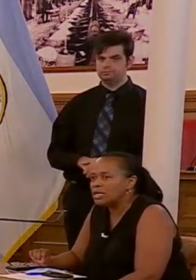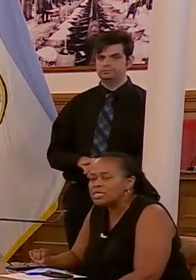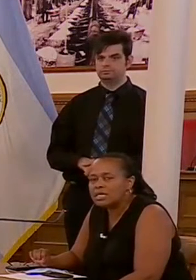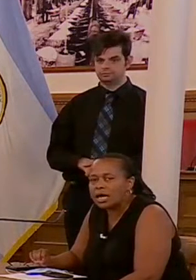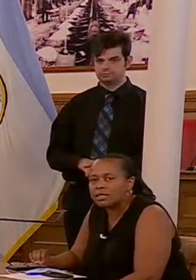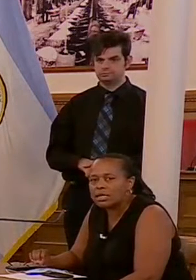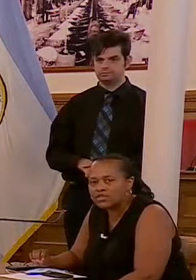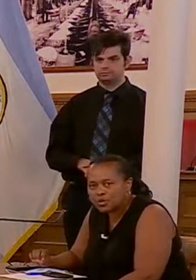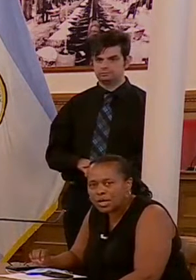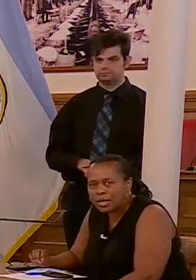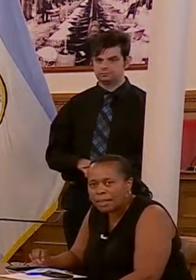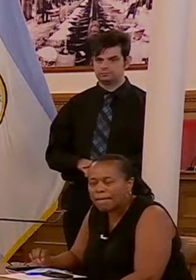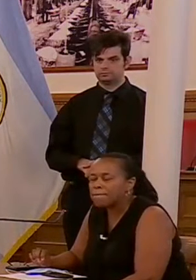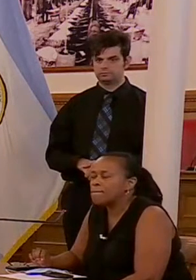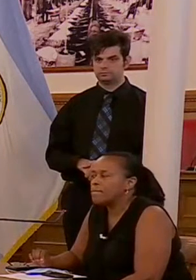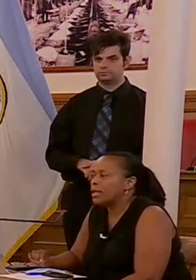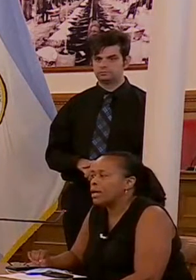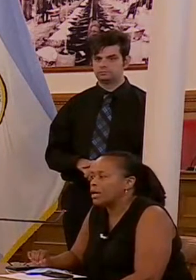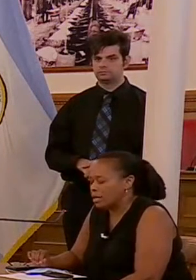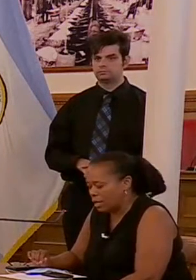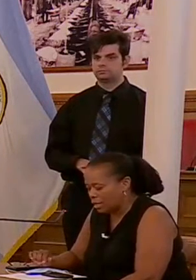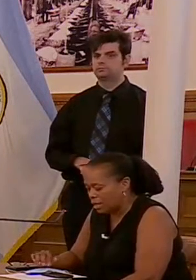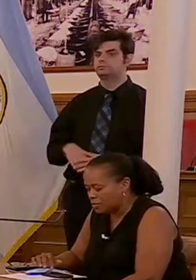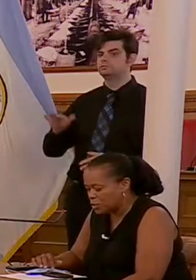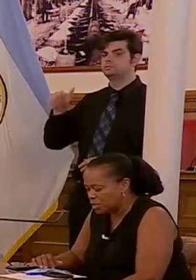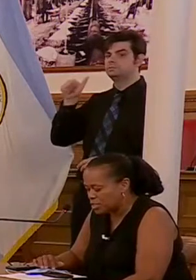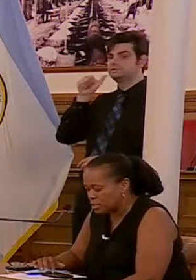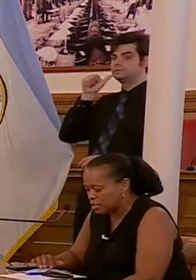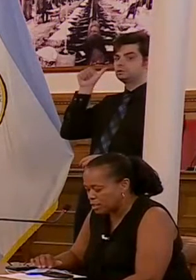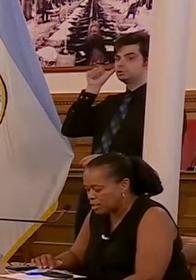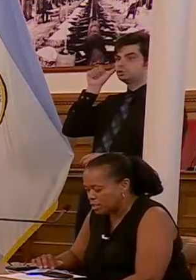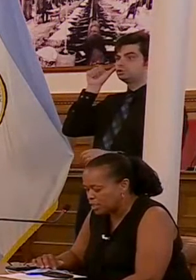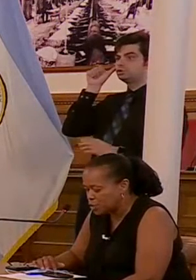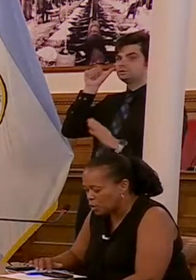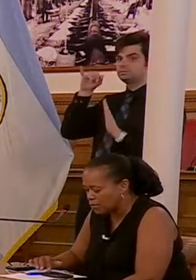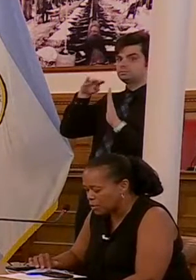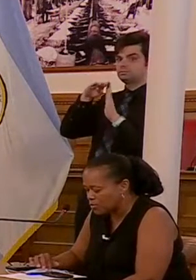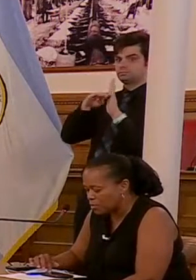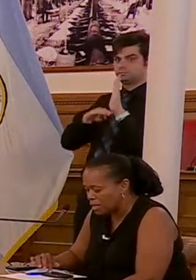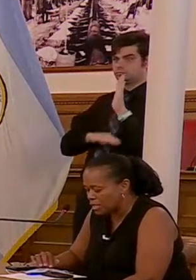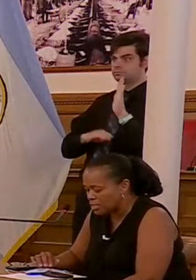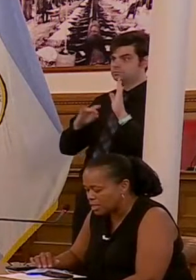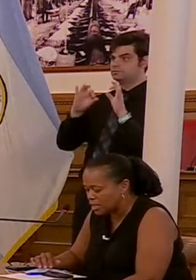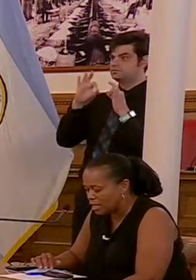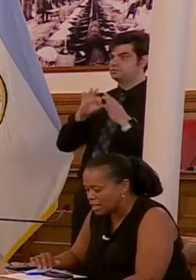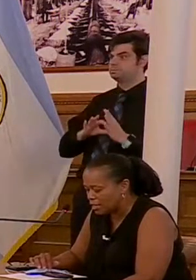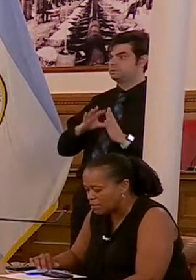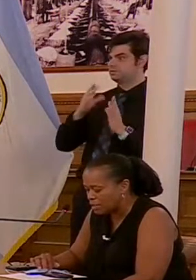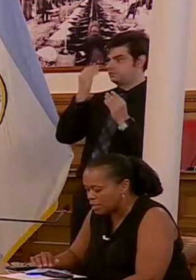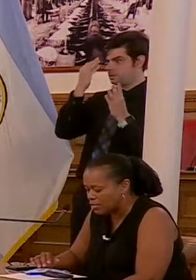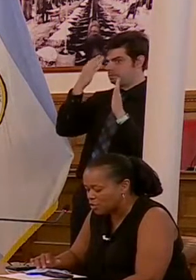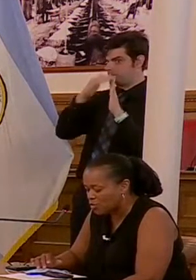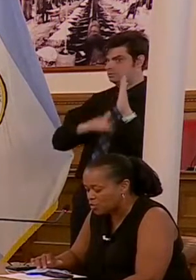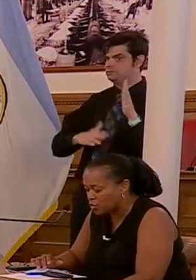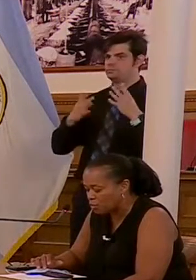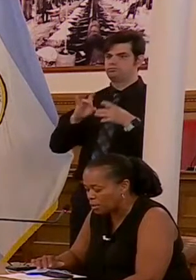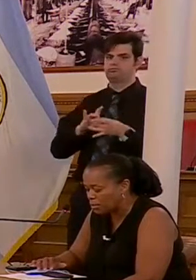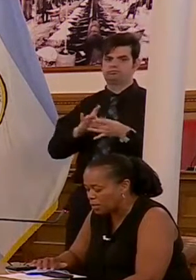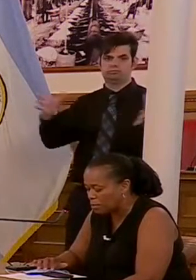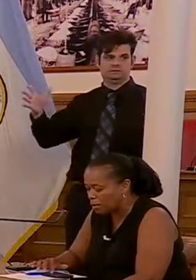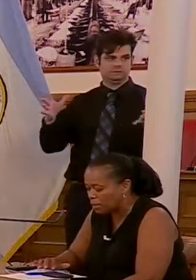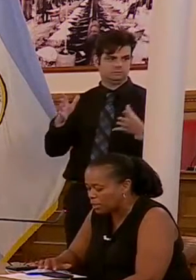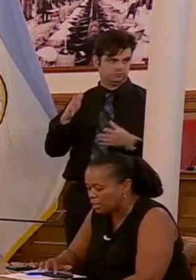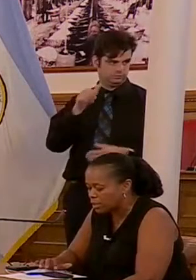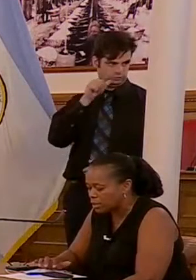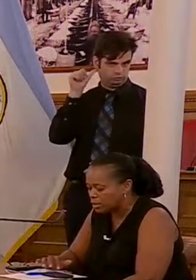We released that yesterday and have addressed each one of those demands in that document that has also been